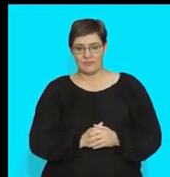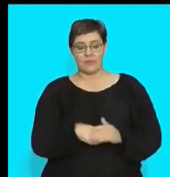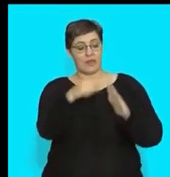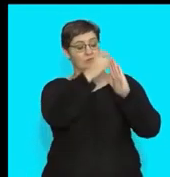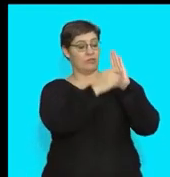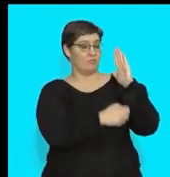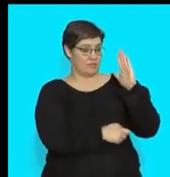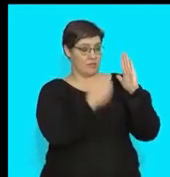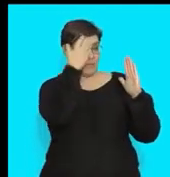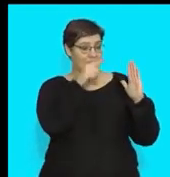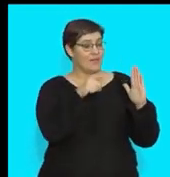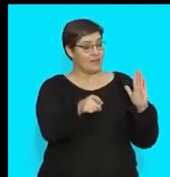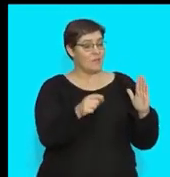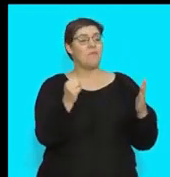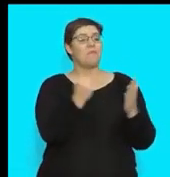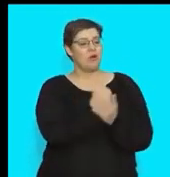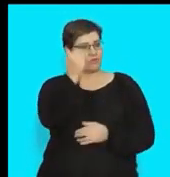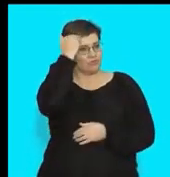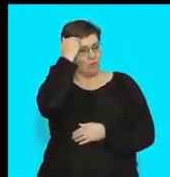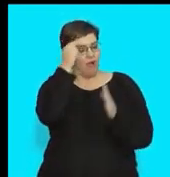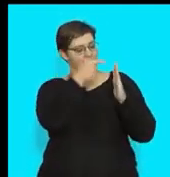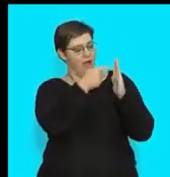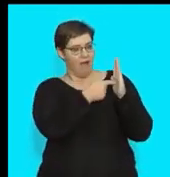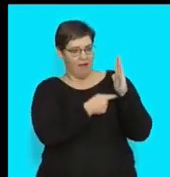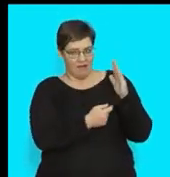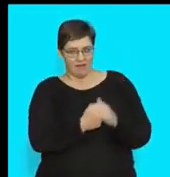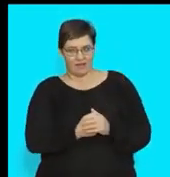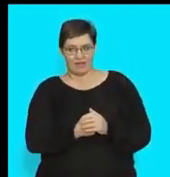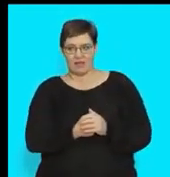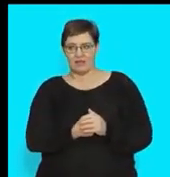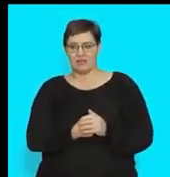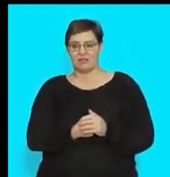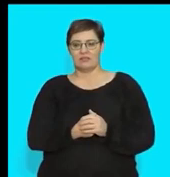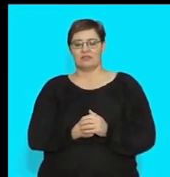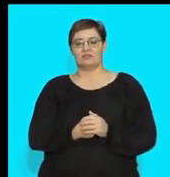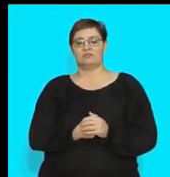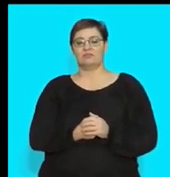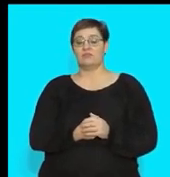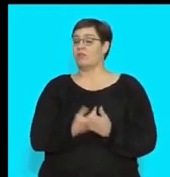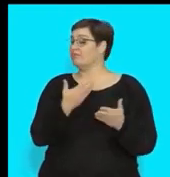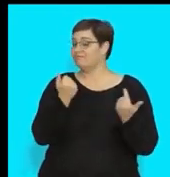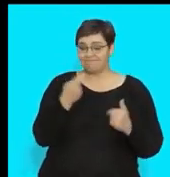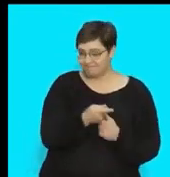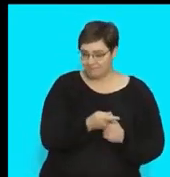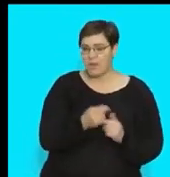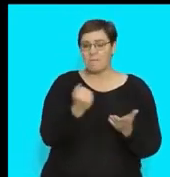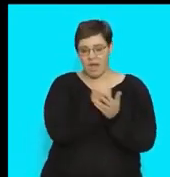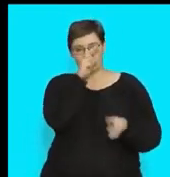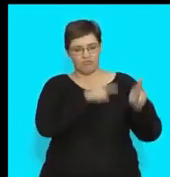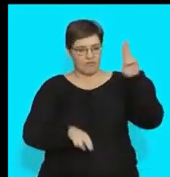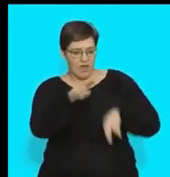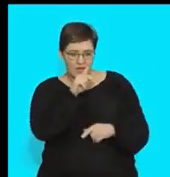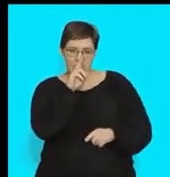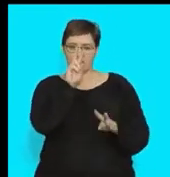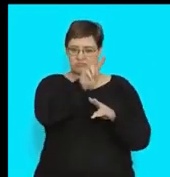Terms, right, that you should be ringing a bell, that should be familiar to you. If not, you've got to revise, go over